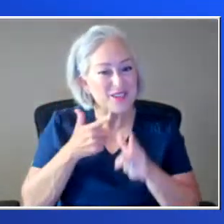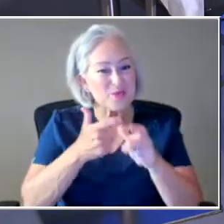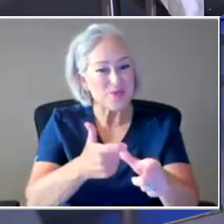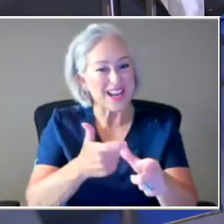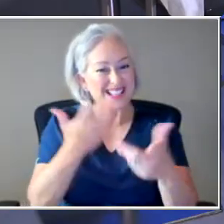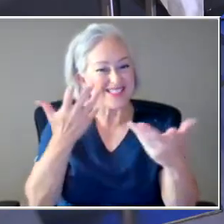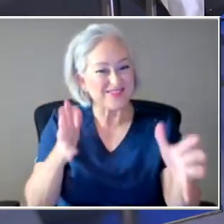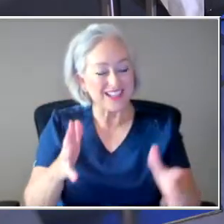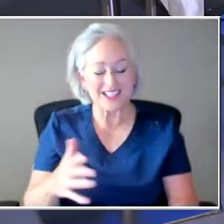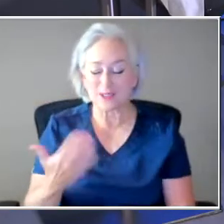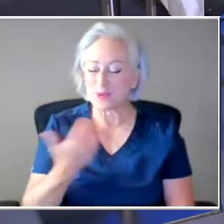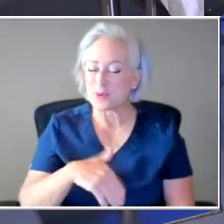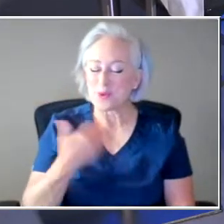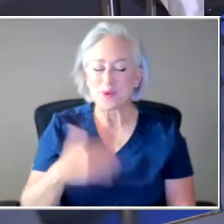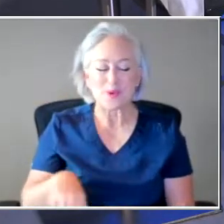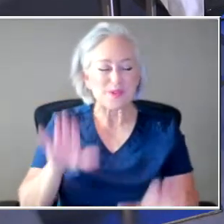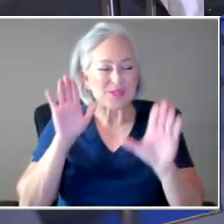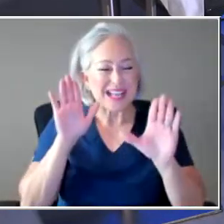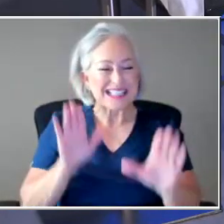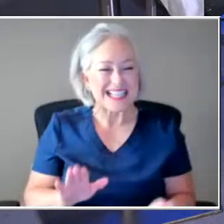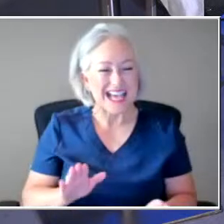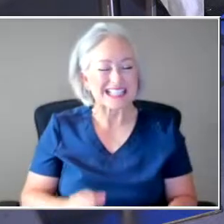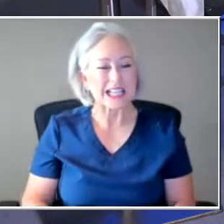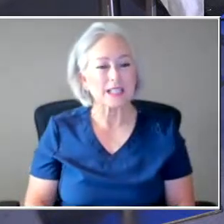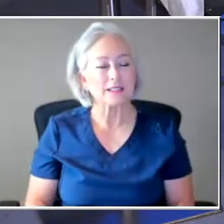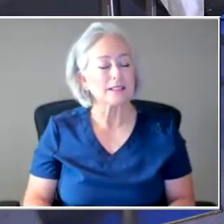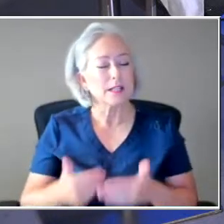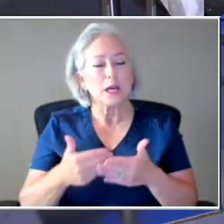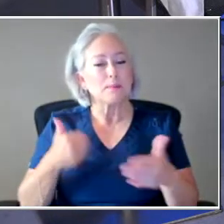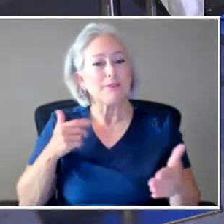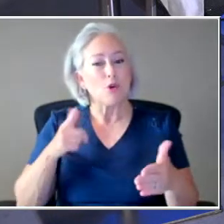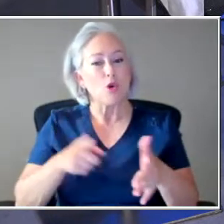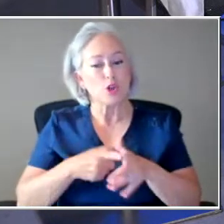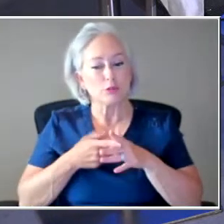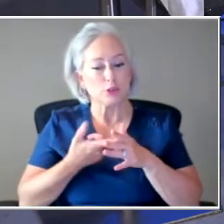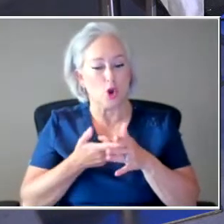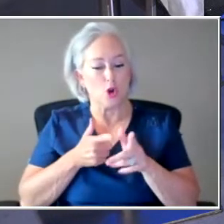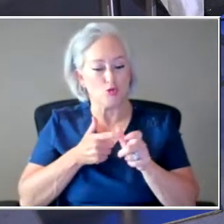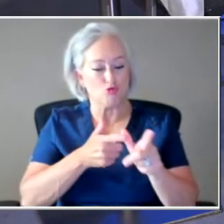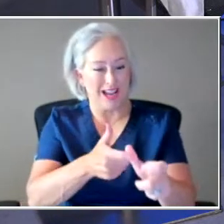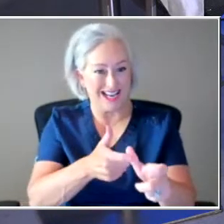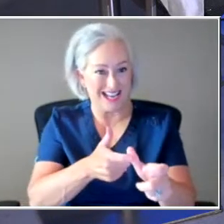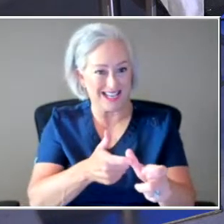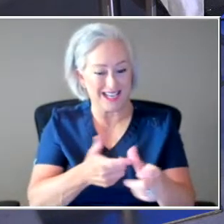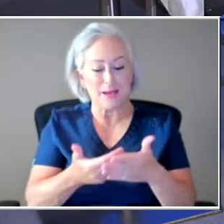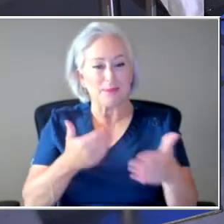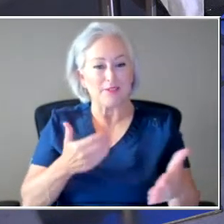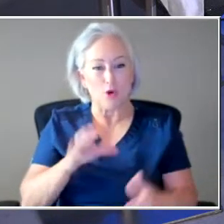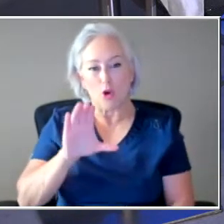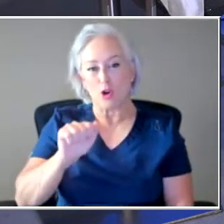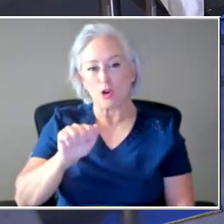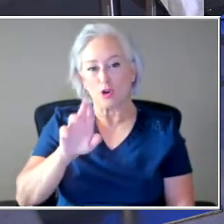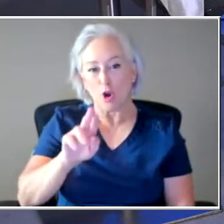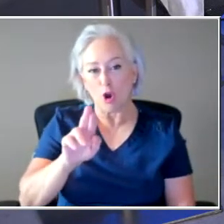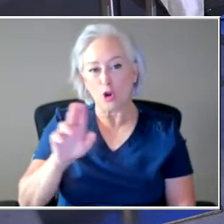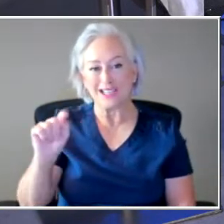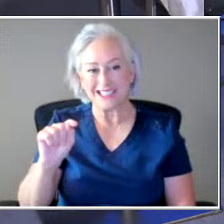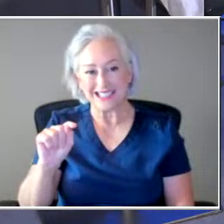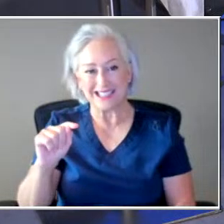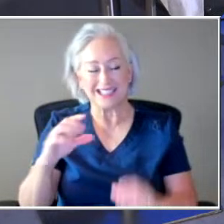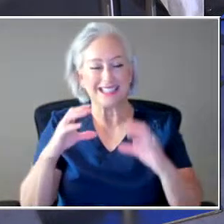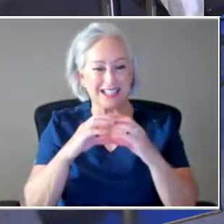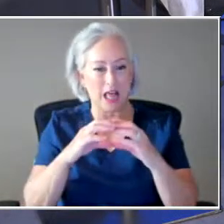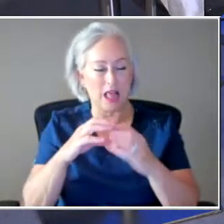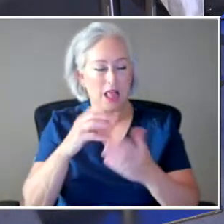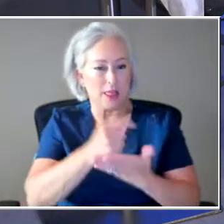So let's go back though. Before you were running marathons, you had to go through, and before actually CAR T-cell therapy, you went through several different treatments over the